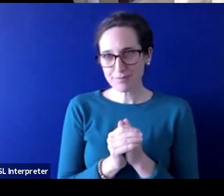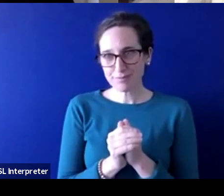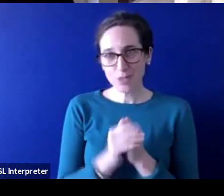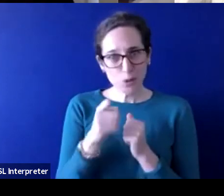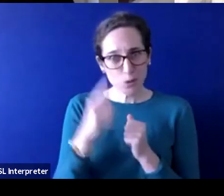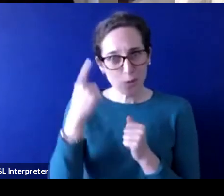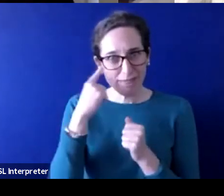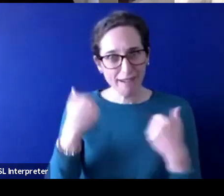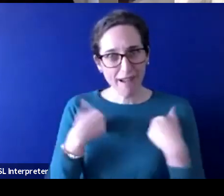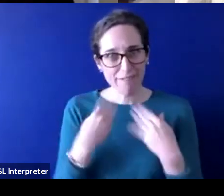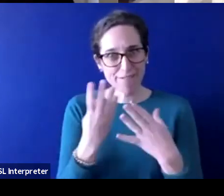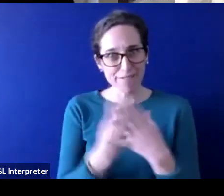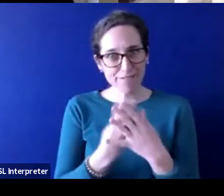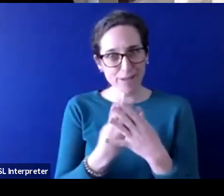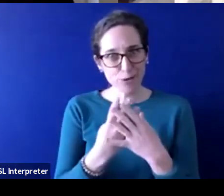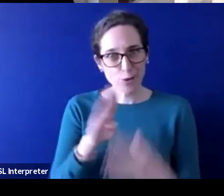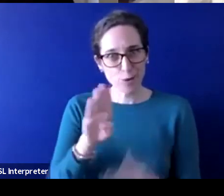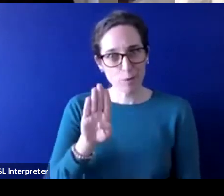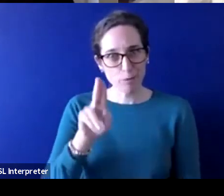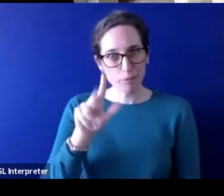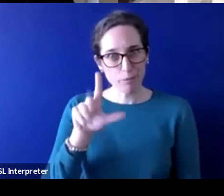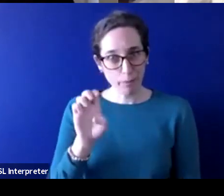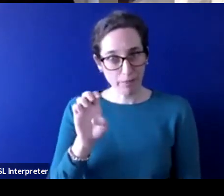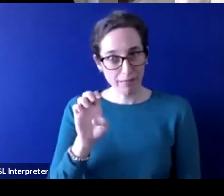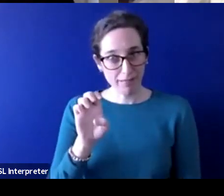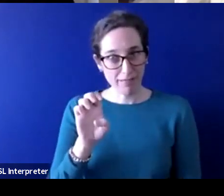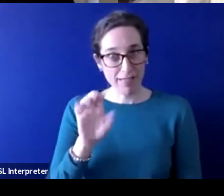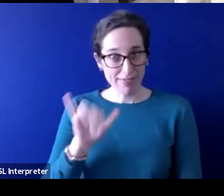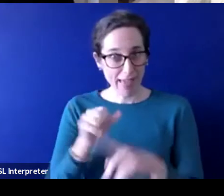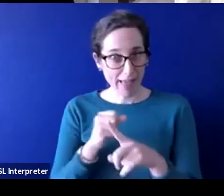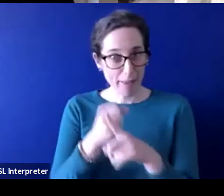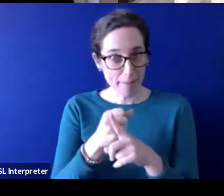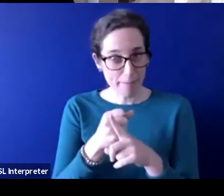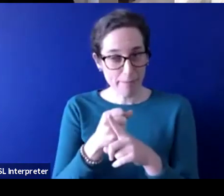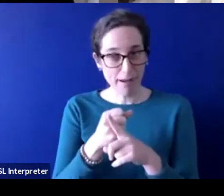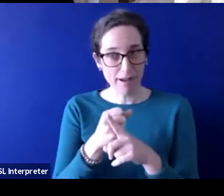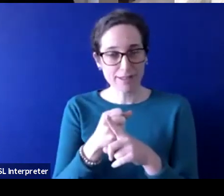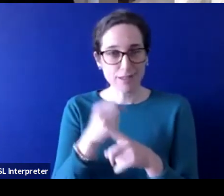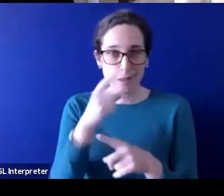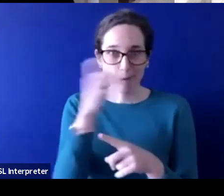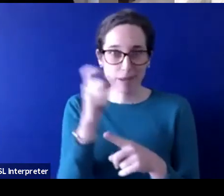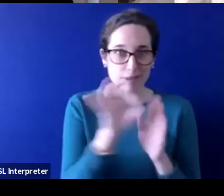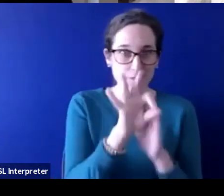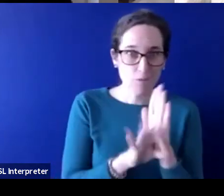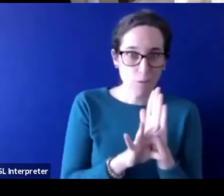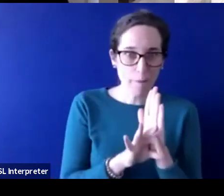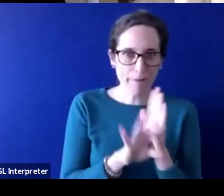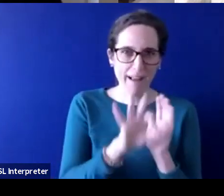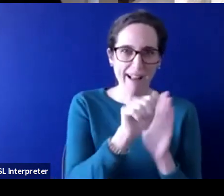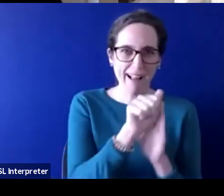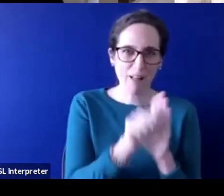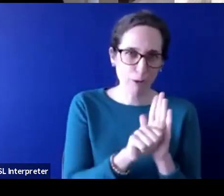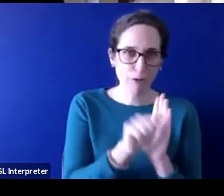on social media, and that the because of the algorithms, that's kind of, at the end of the